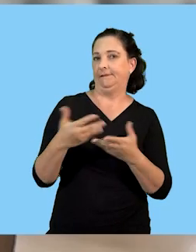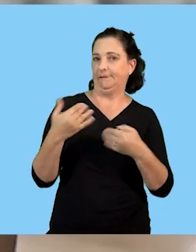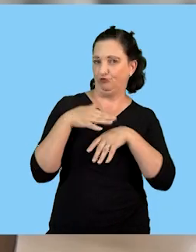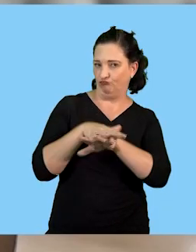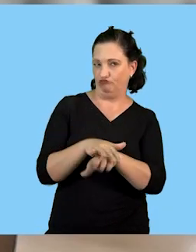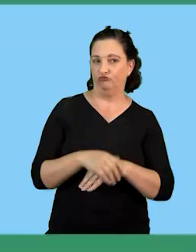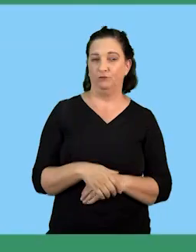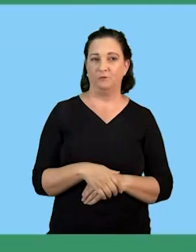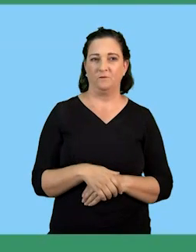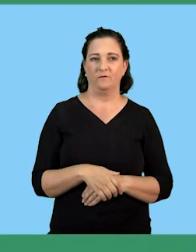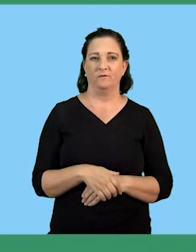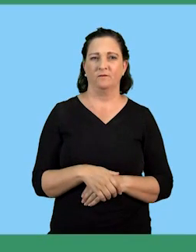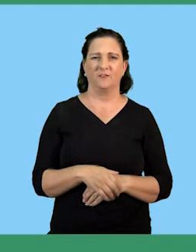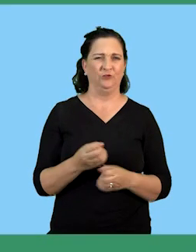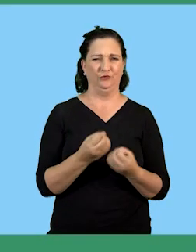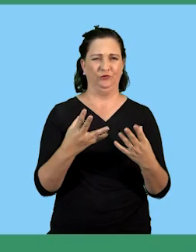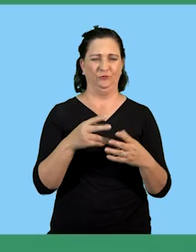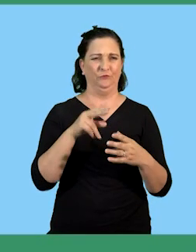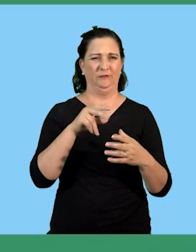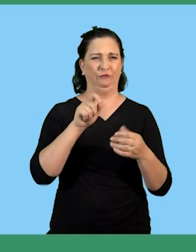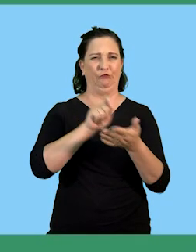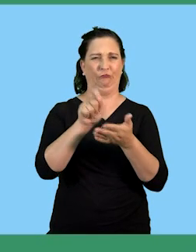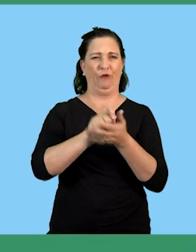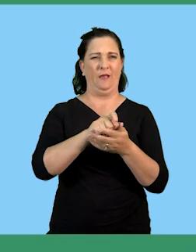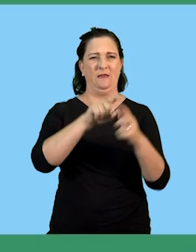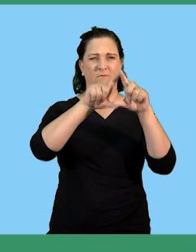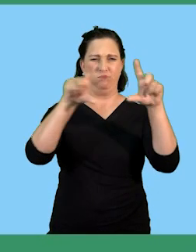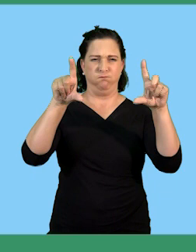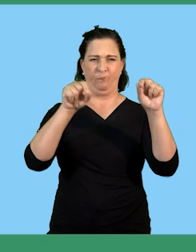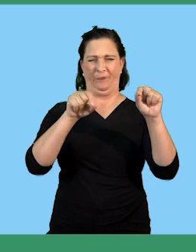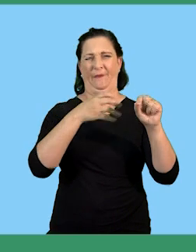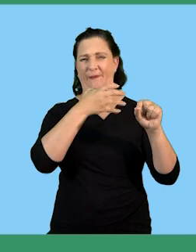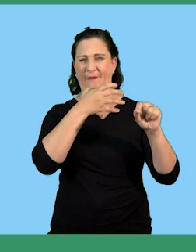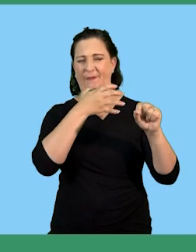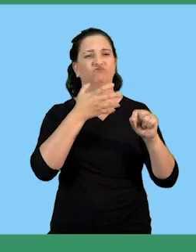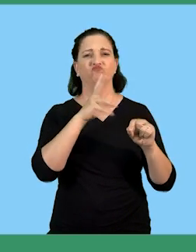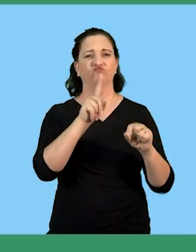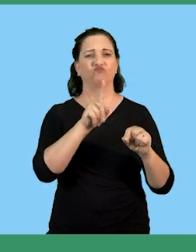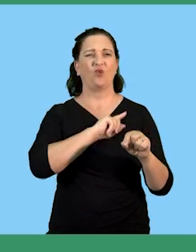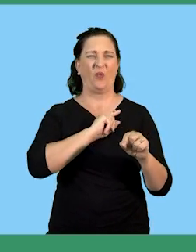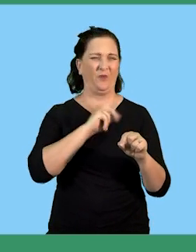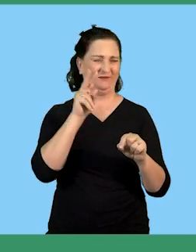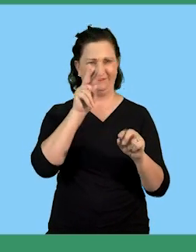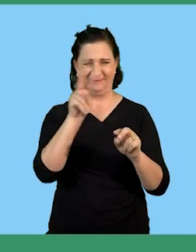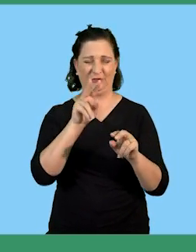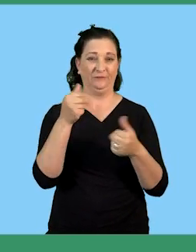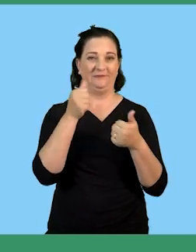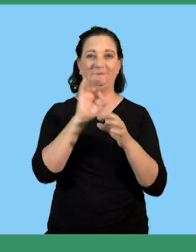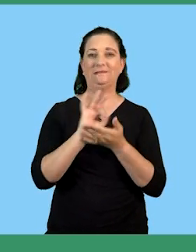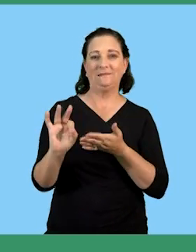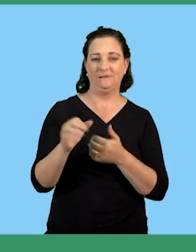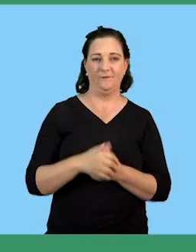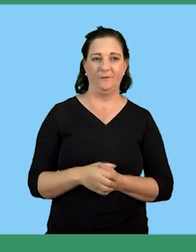must never have too much writing on them, because it gets to be very cluttered and untidy.